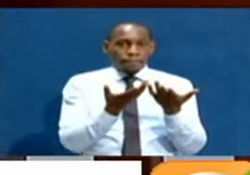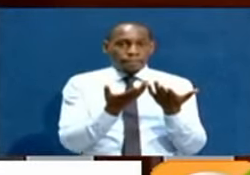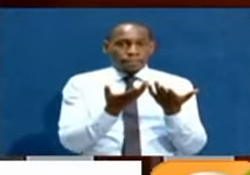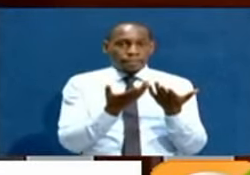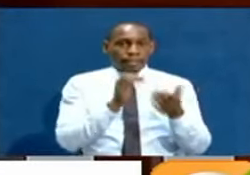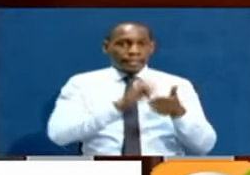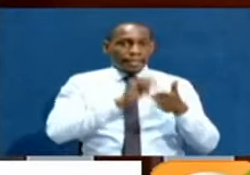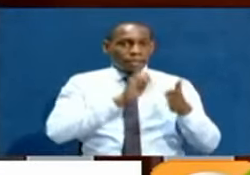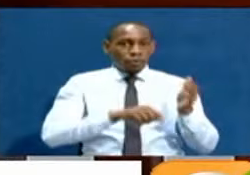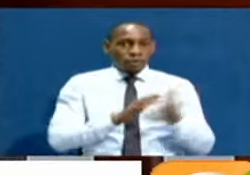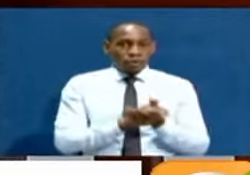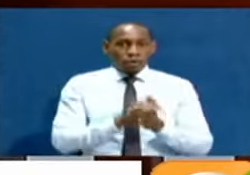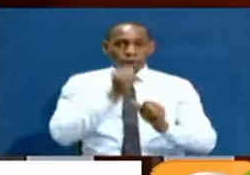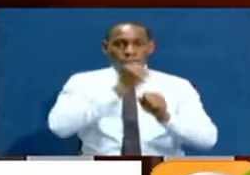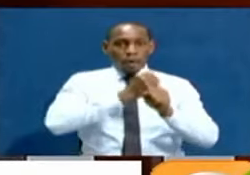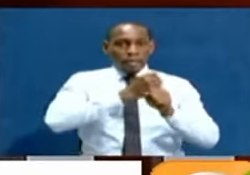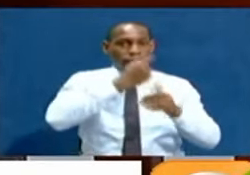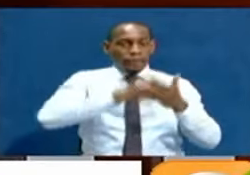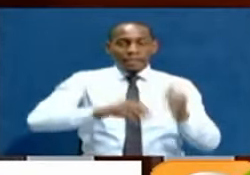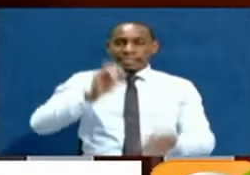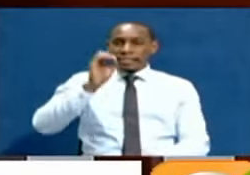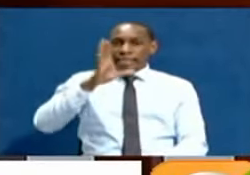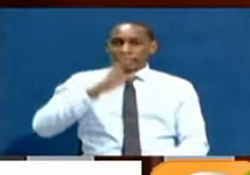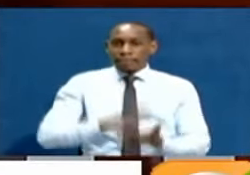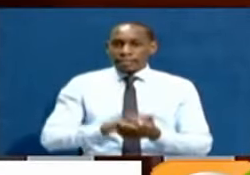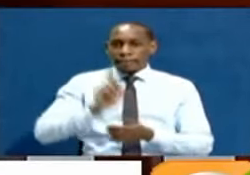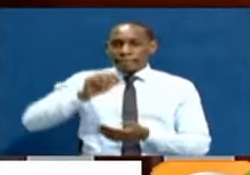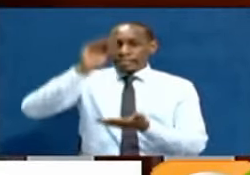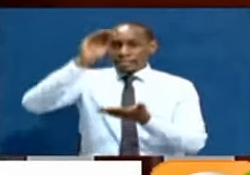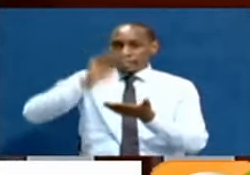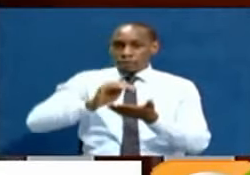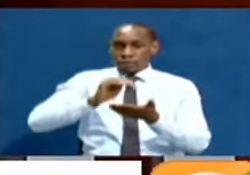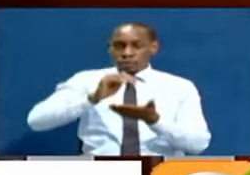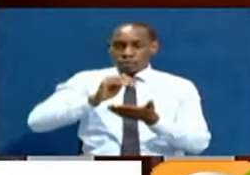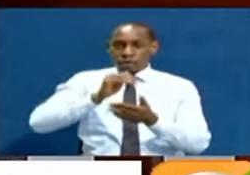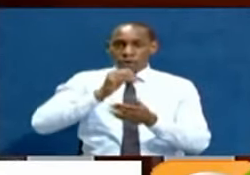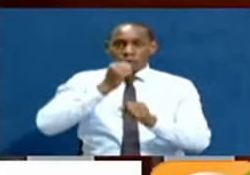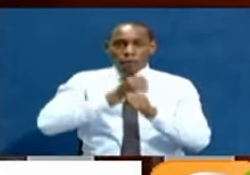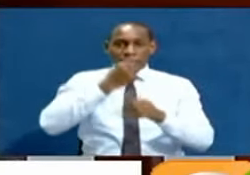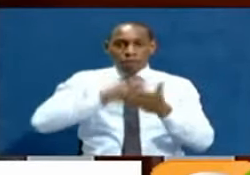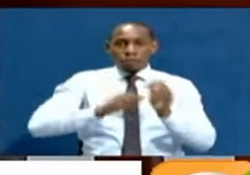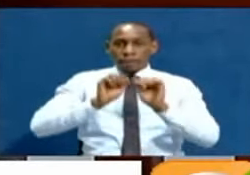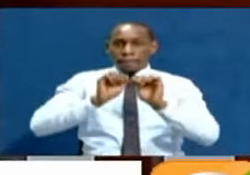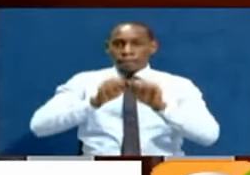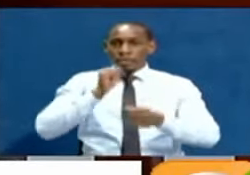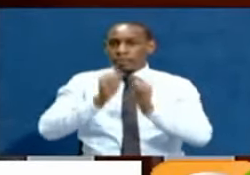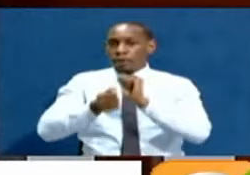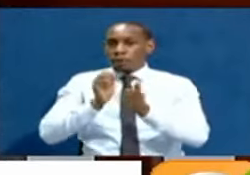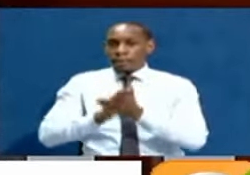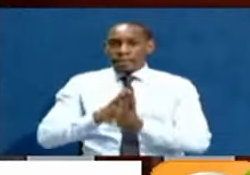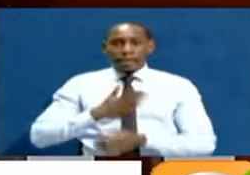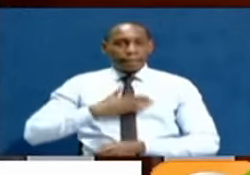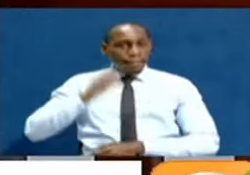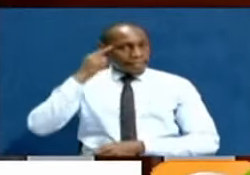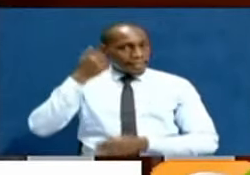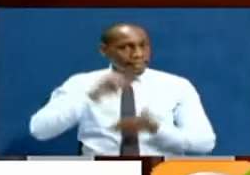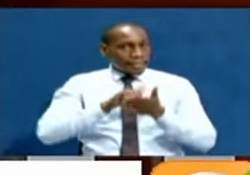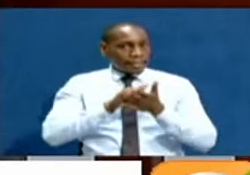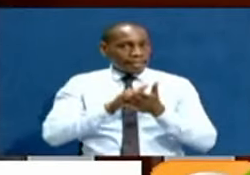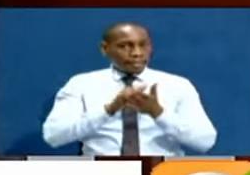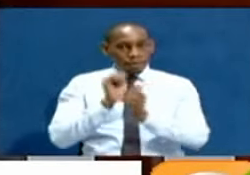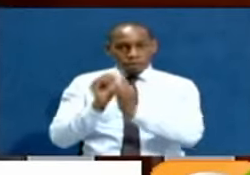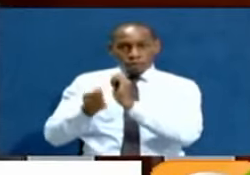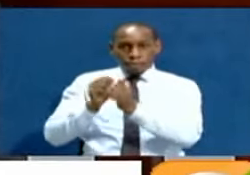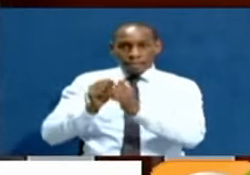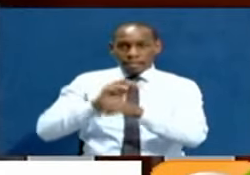is our operating costs are too high. We have to bring down our operating to compete. I don't think that's the big thing, that you compete